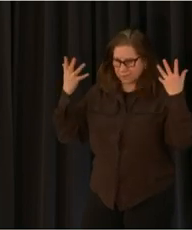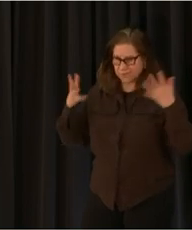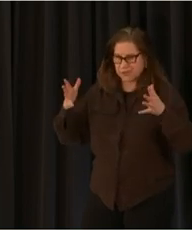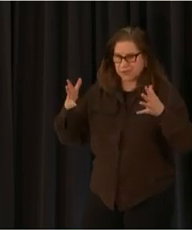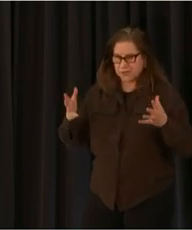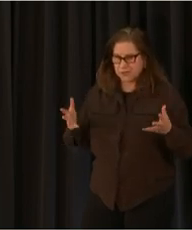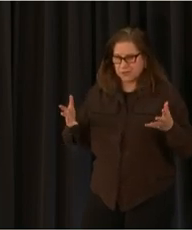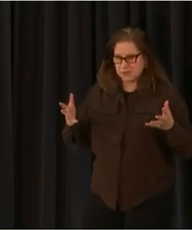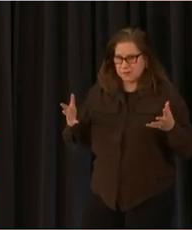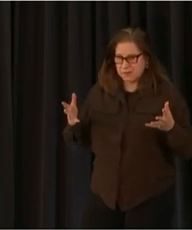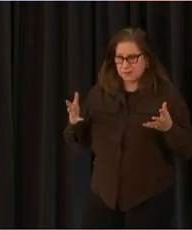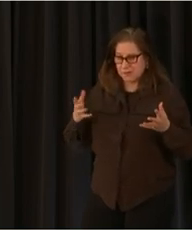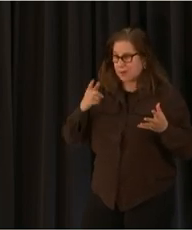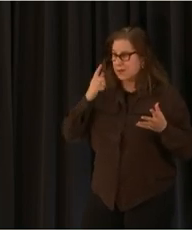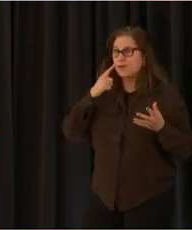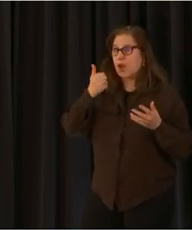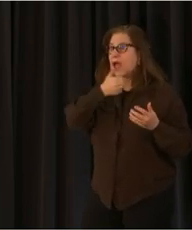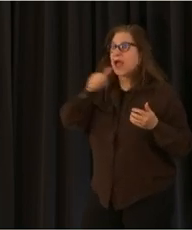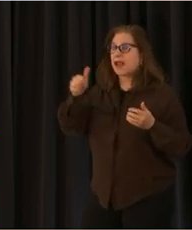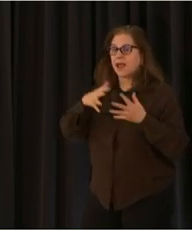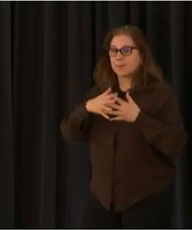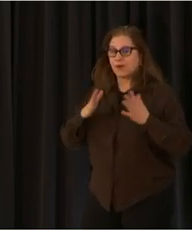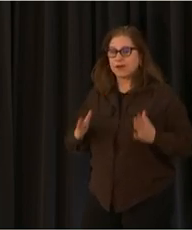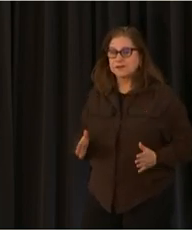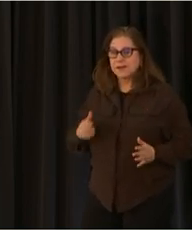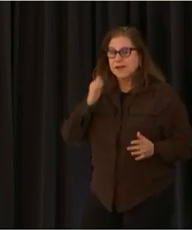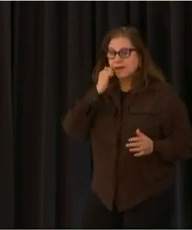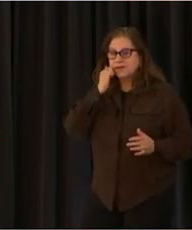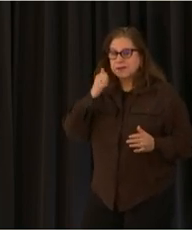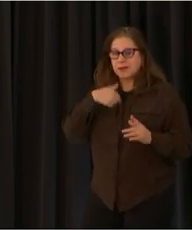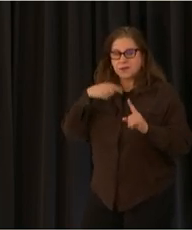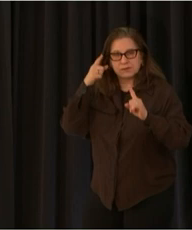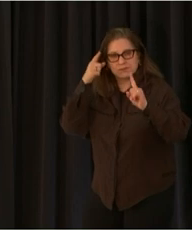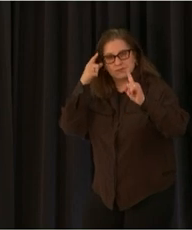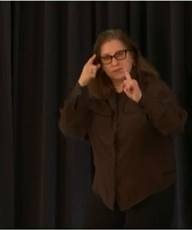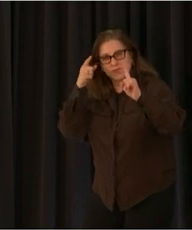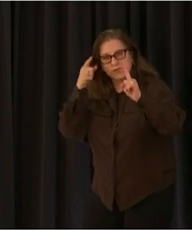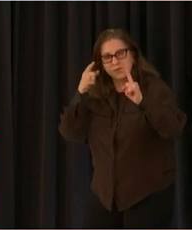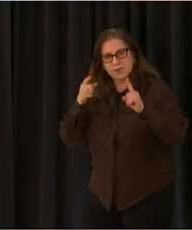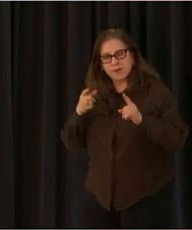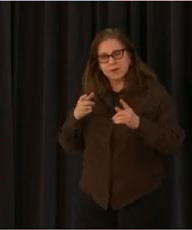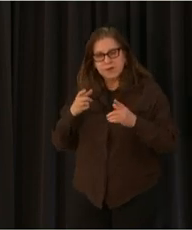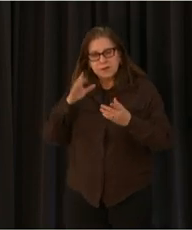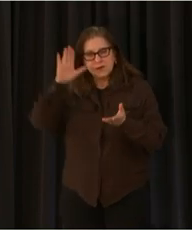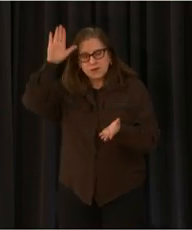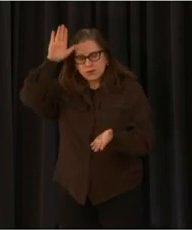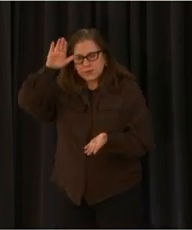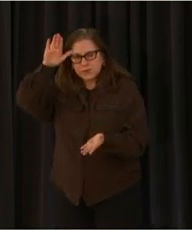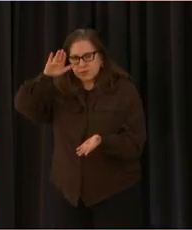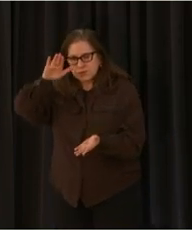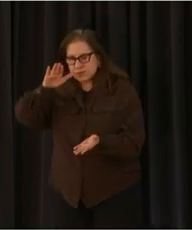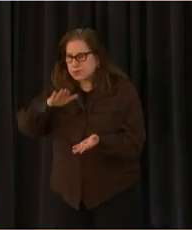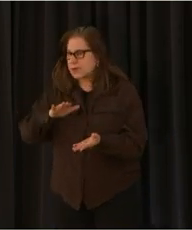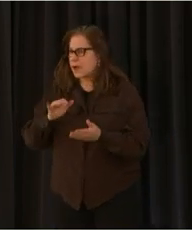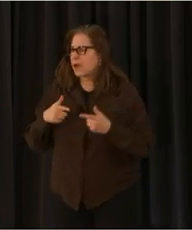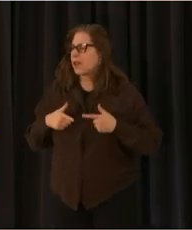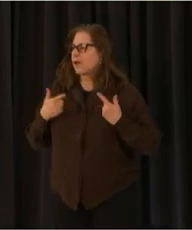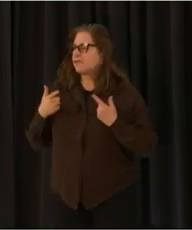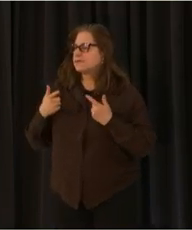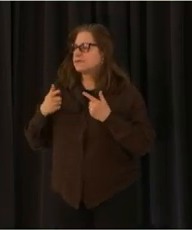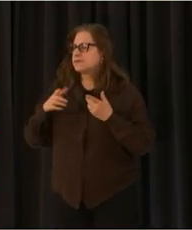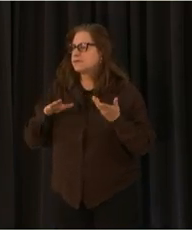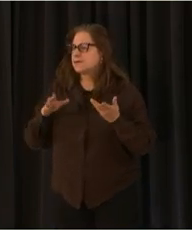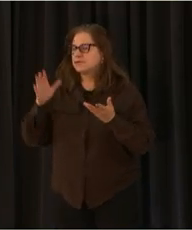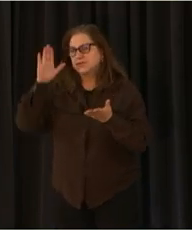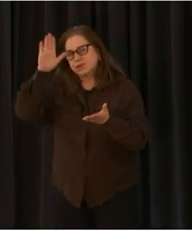we aspire on a daily basis to make sure that we can reduce and minimize the amount of life that is lost. So every guidance document